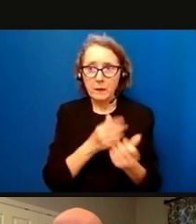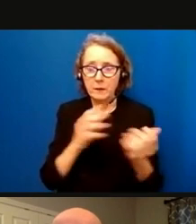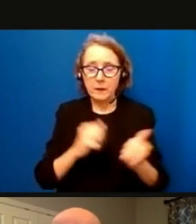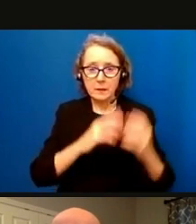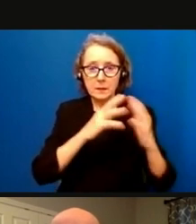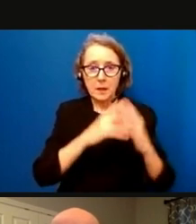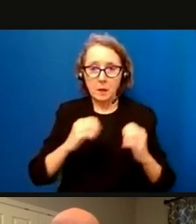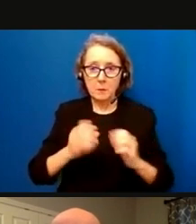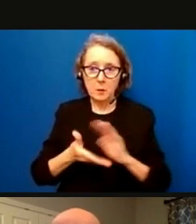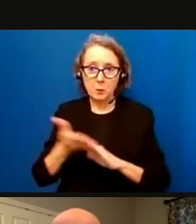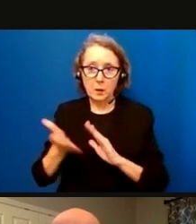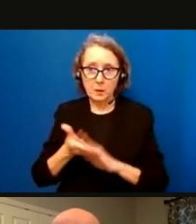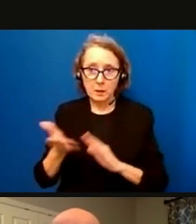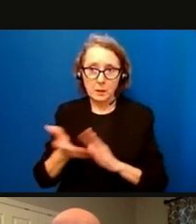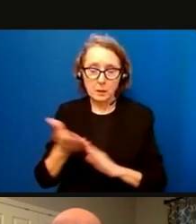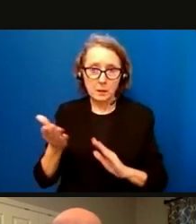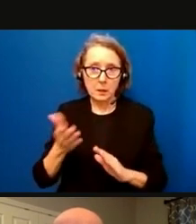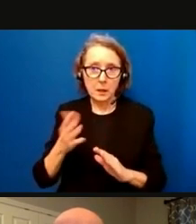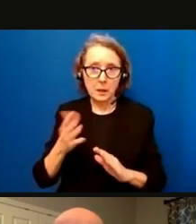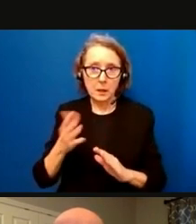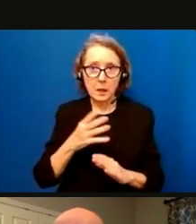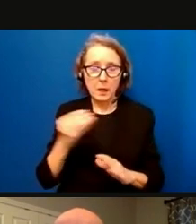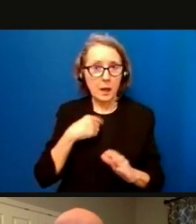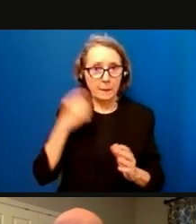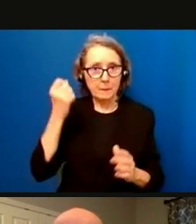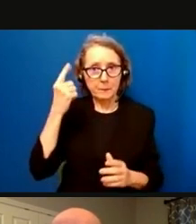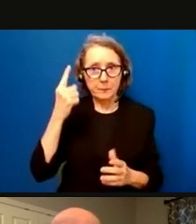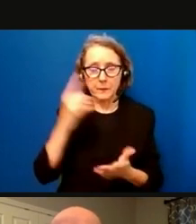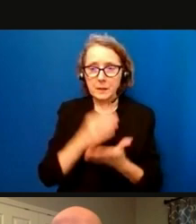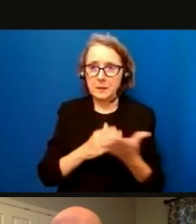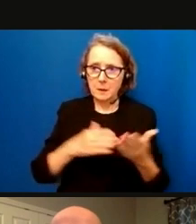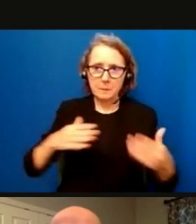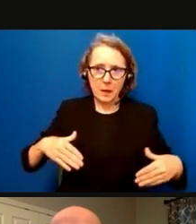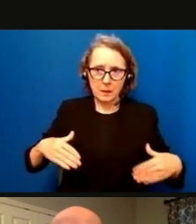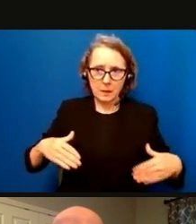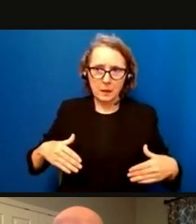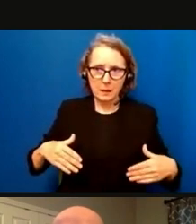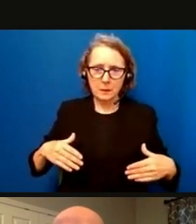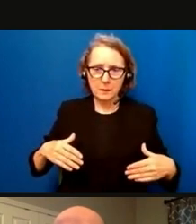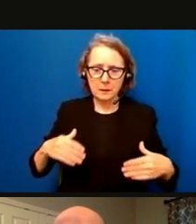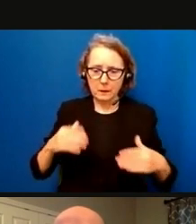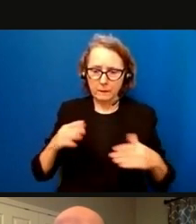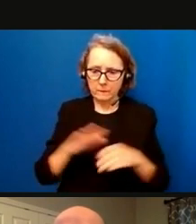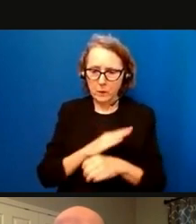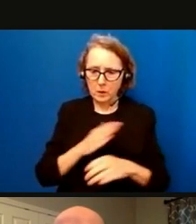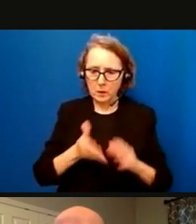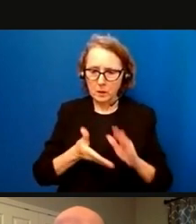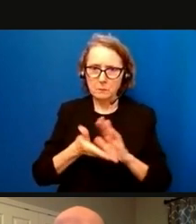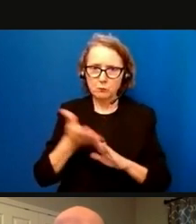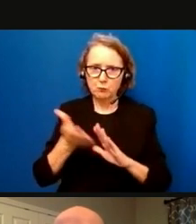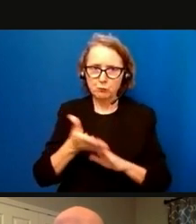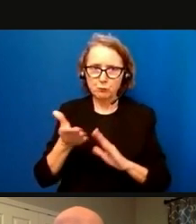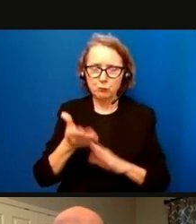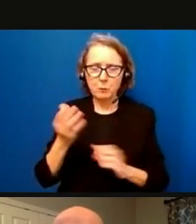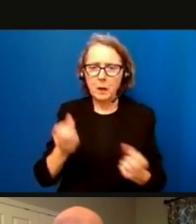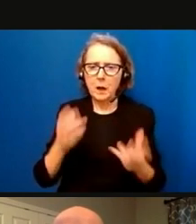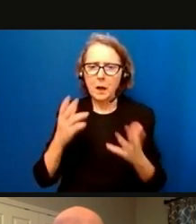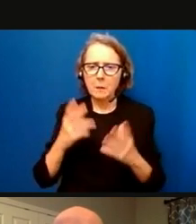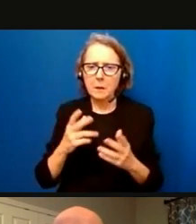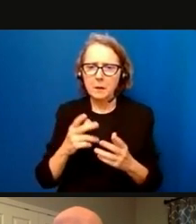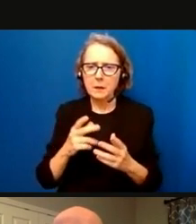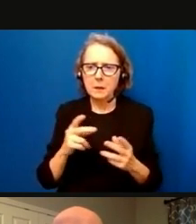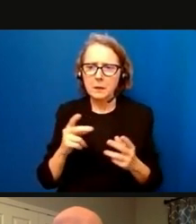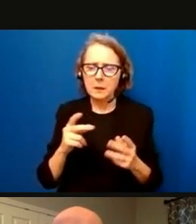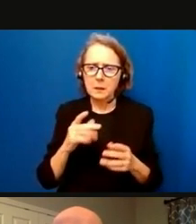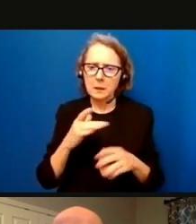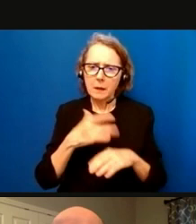running, and I'm gathering that some of them are not yet up and running, how many spaces do you